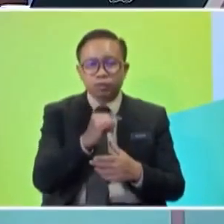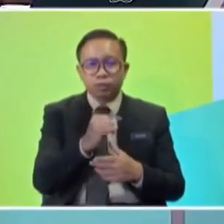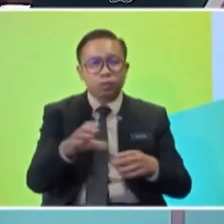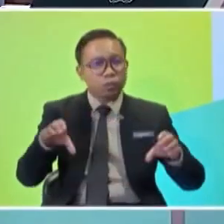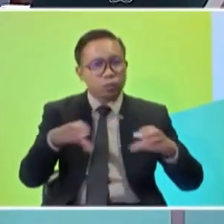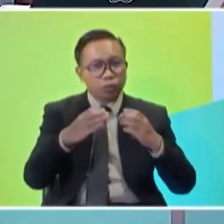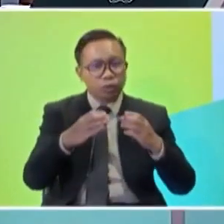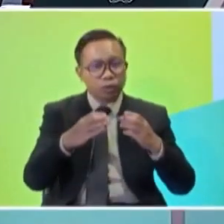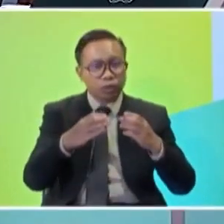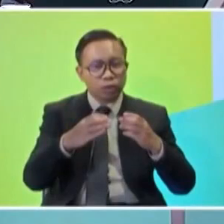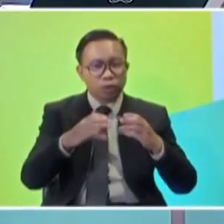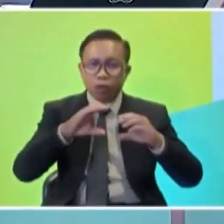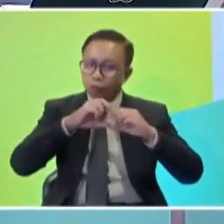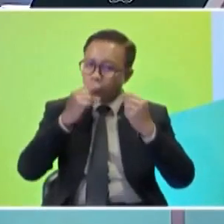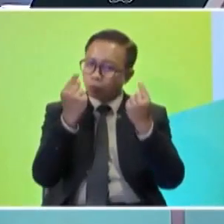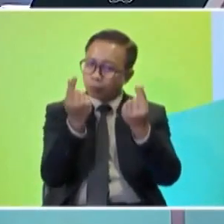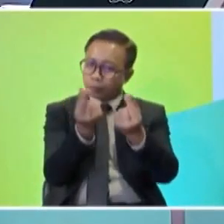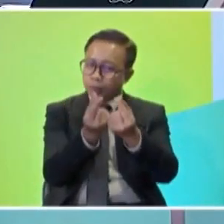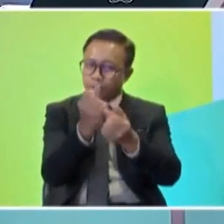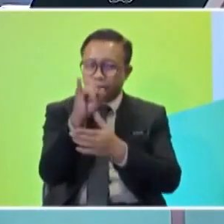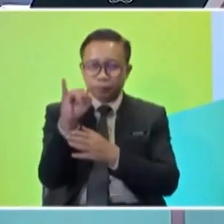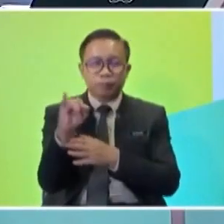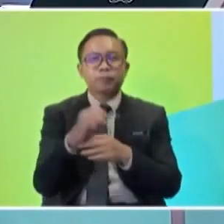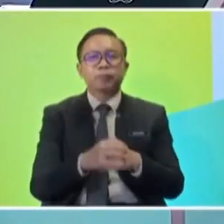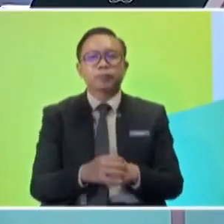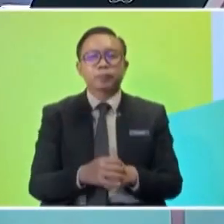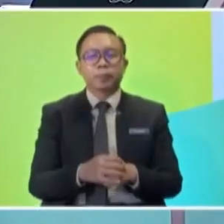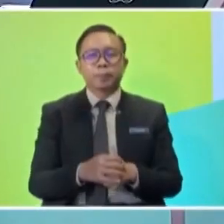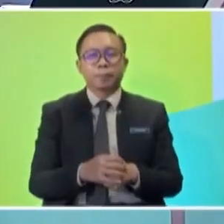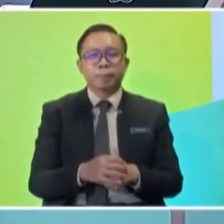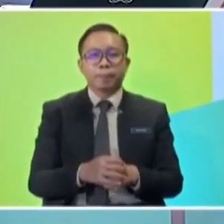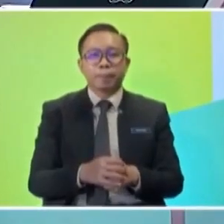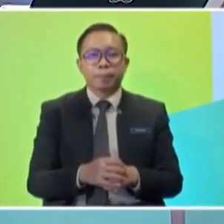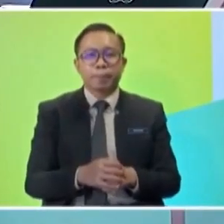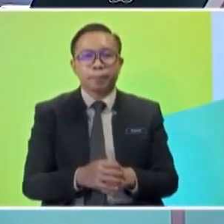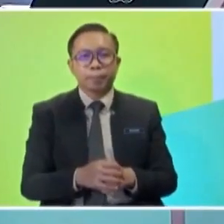now, is grouping. So you have to group. Okay, let's say I have